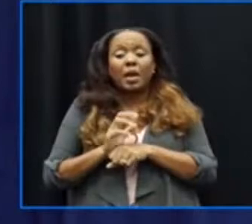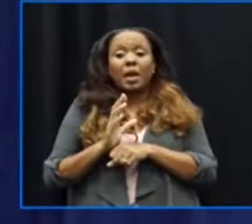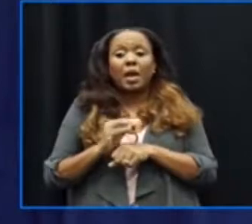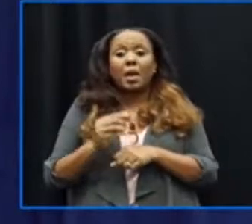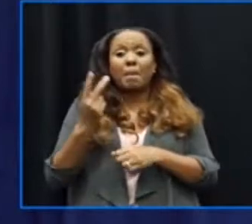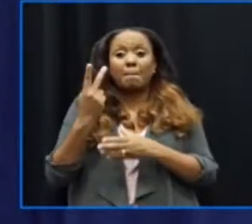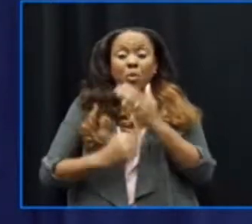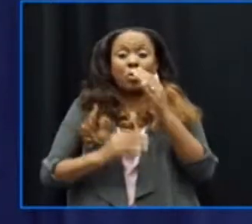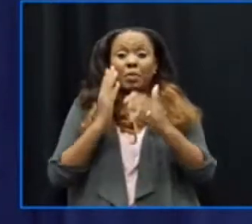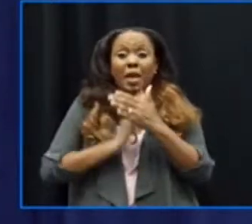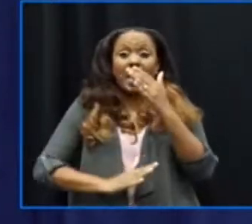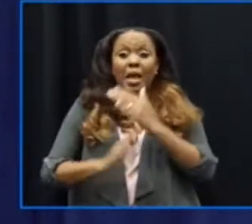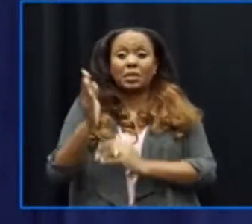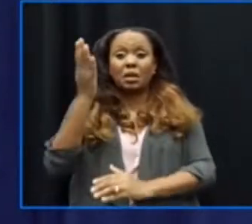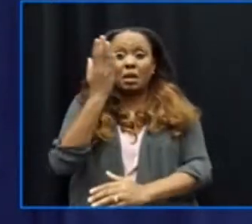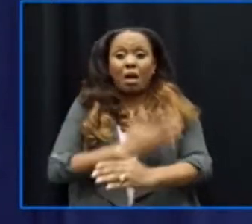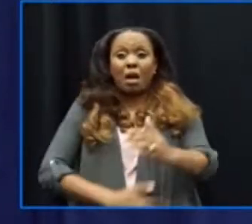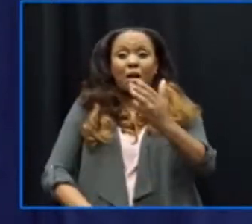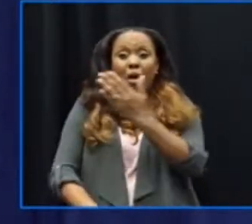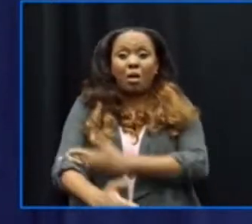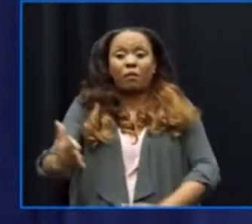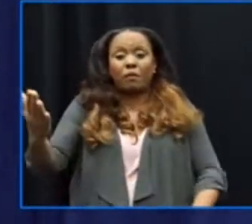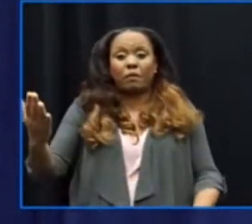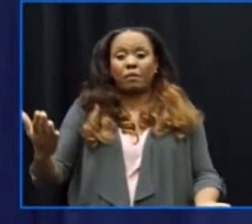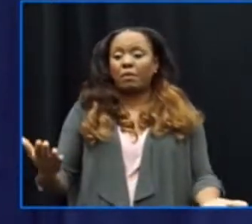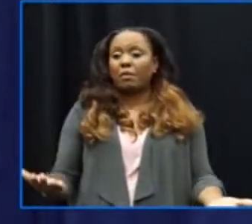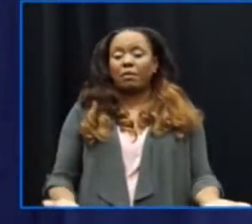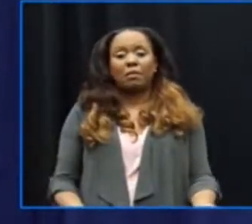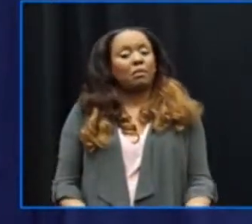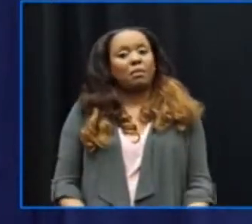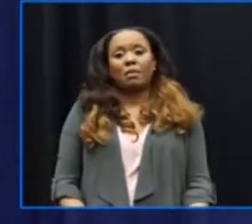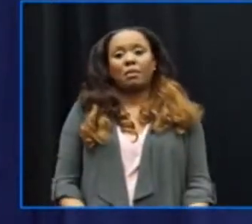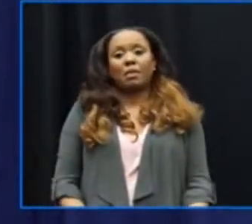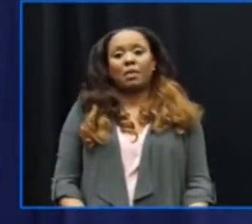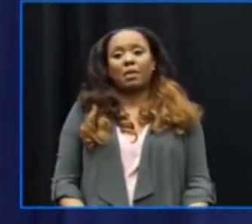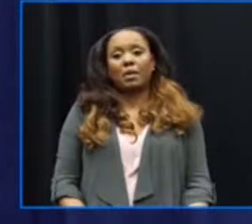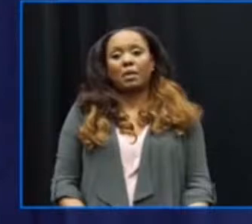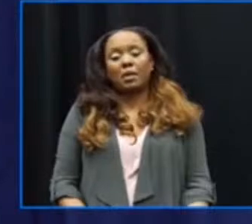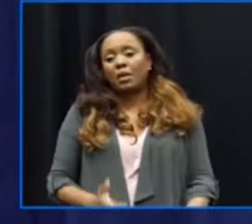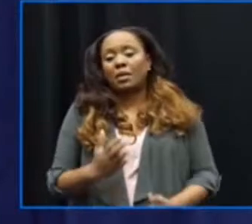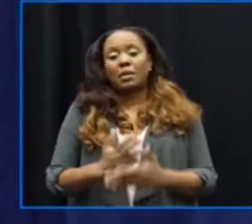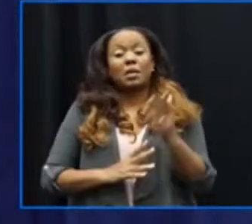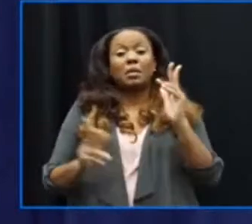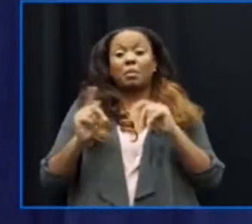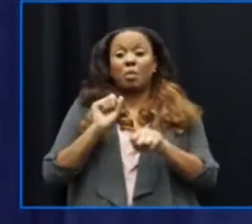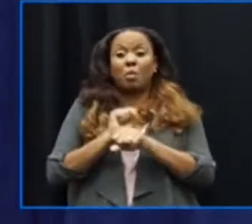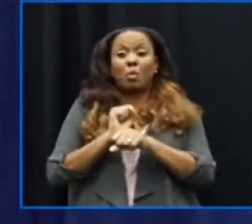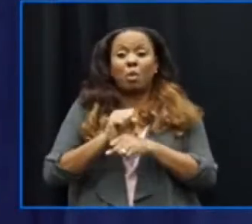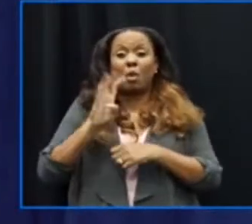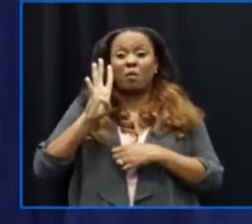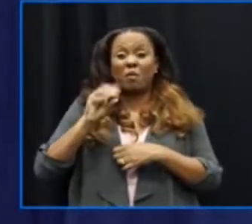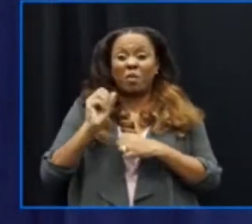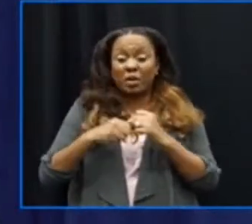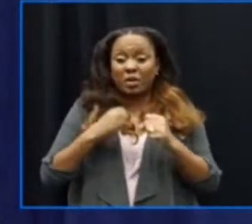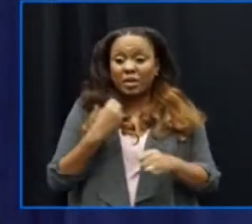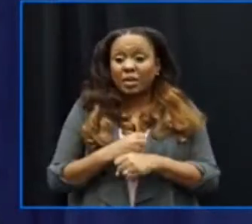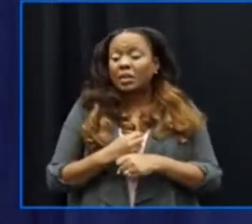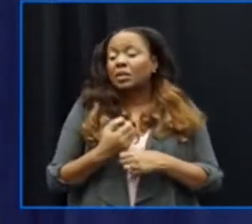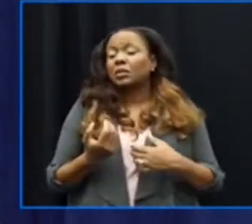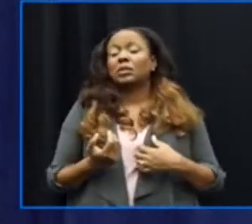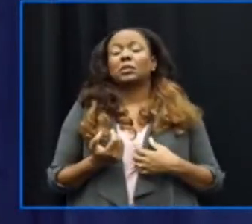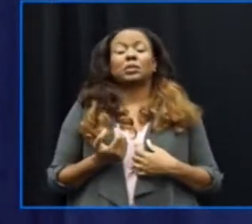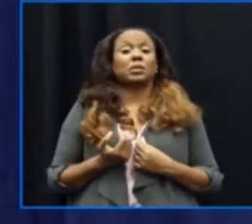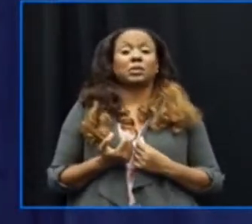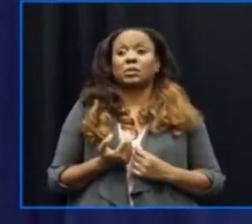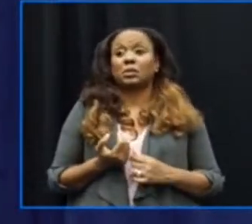life. We have people who work for 40 years, they die at age 63, they never claim sickness, there's a man never